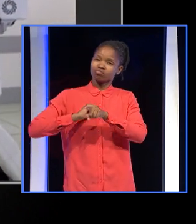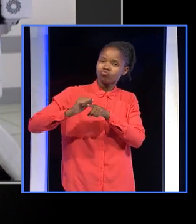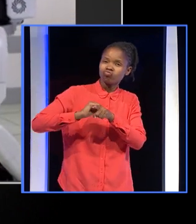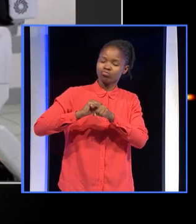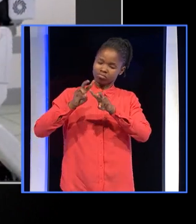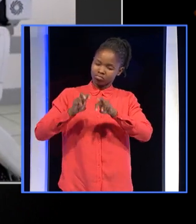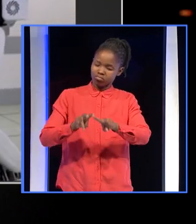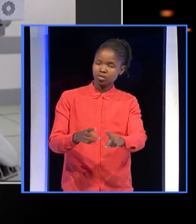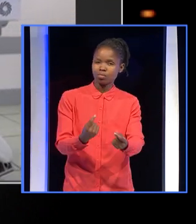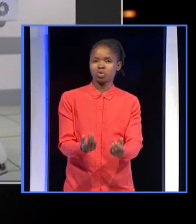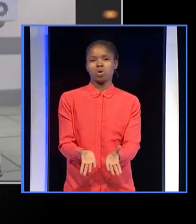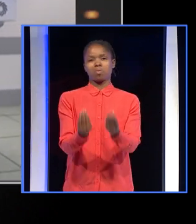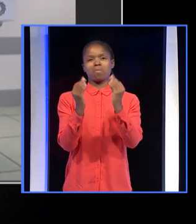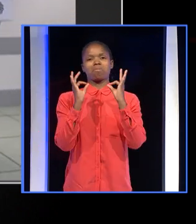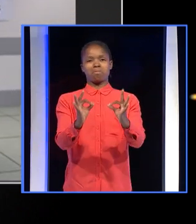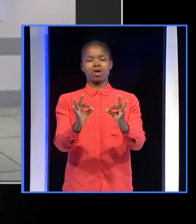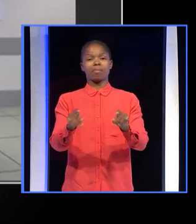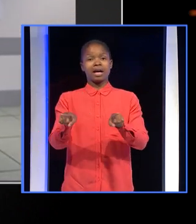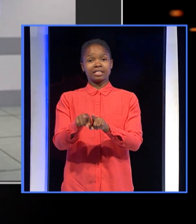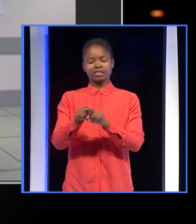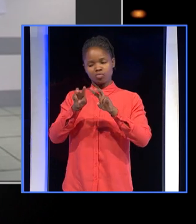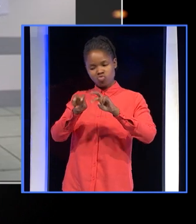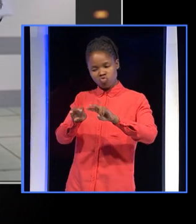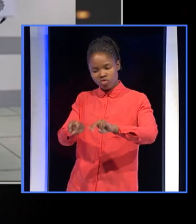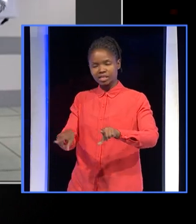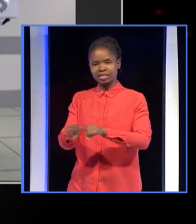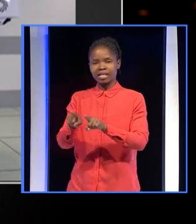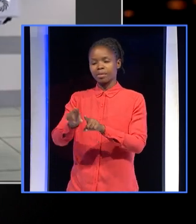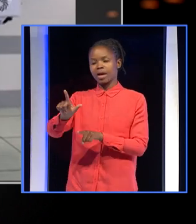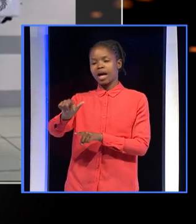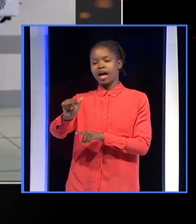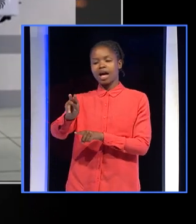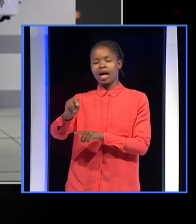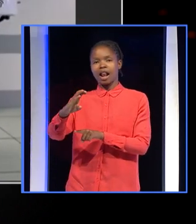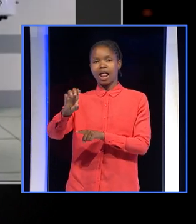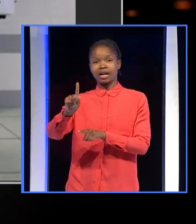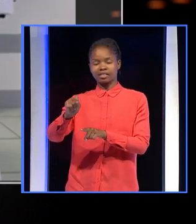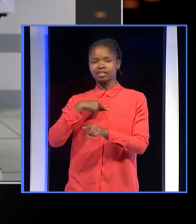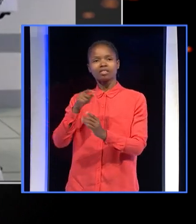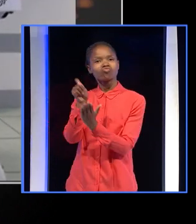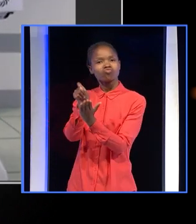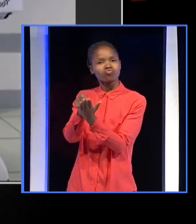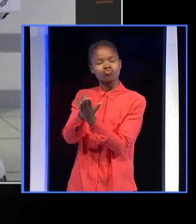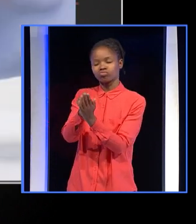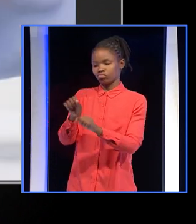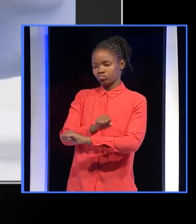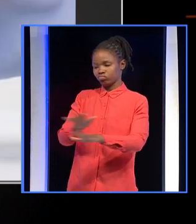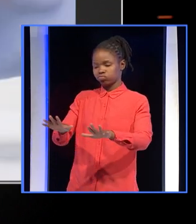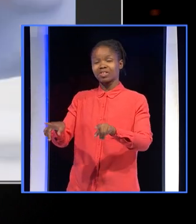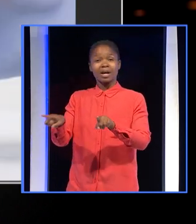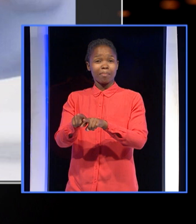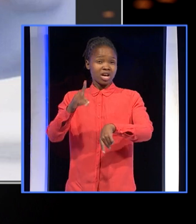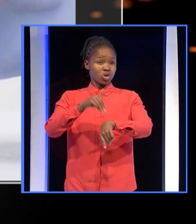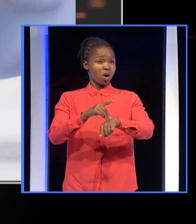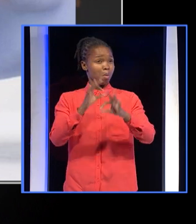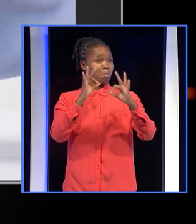exoskeleton. The results, published in the Lancet Neurology Journal, bring doctors a step closer to one day being able